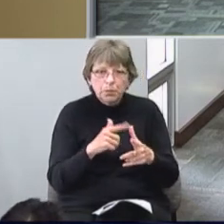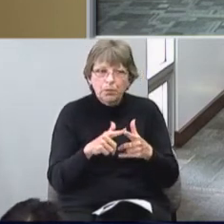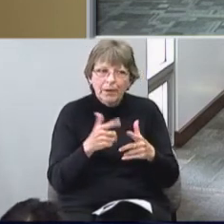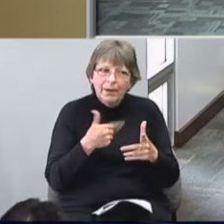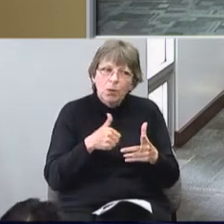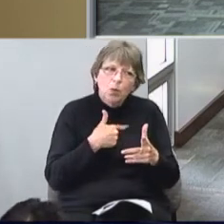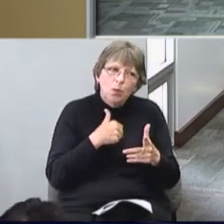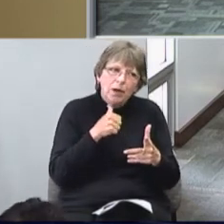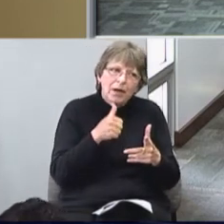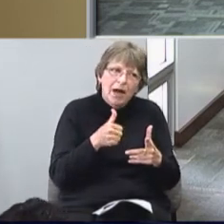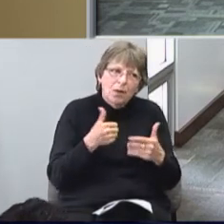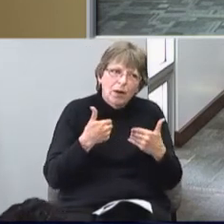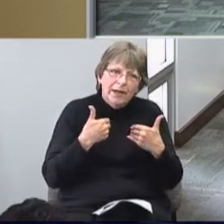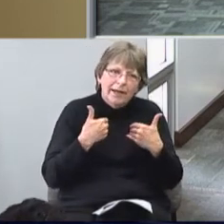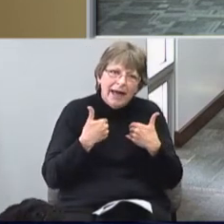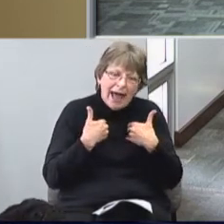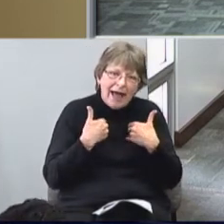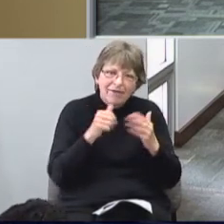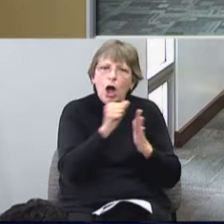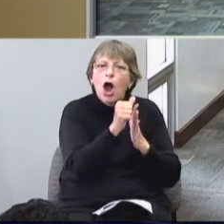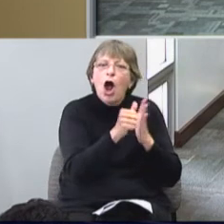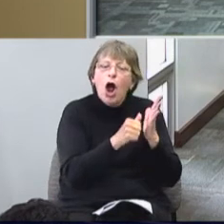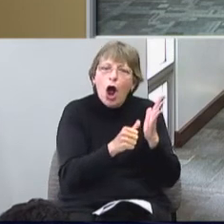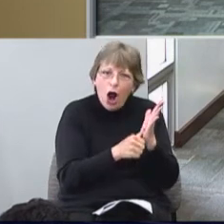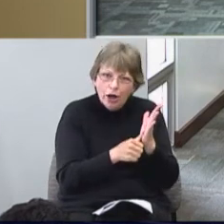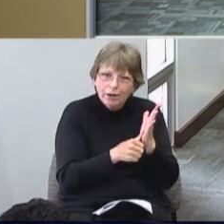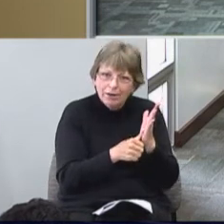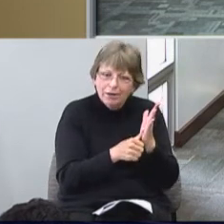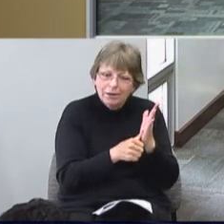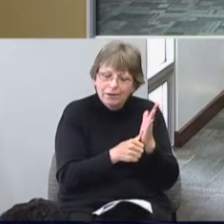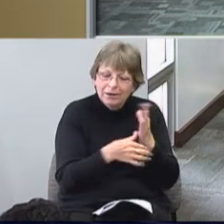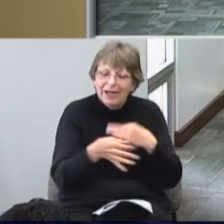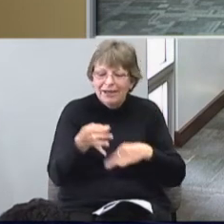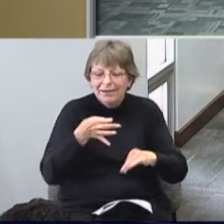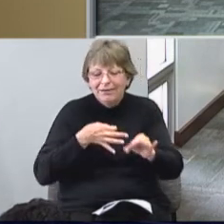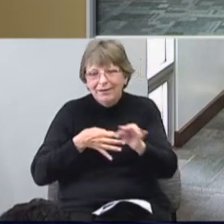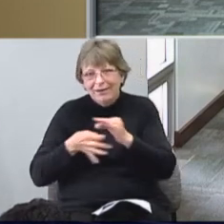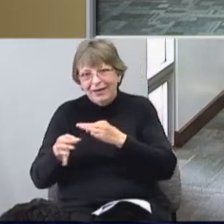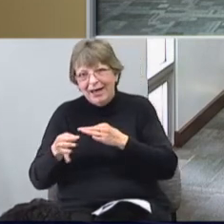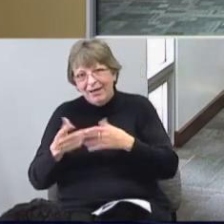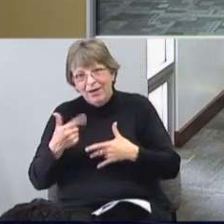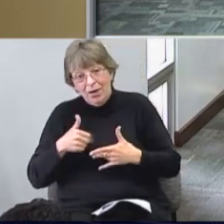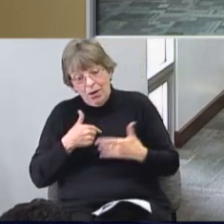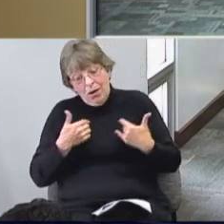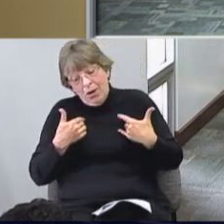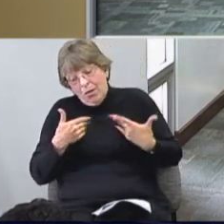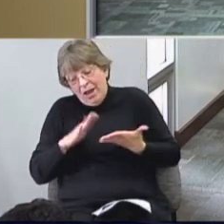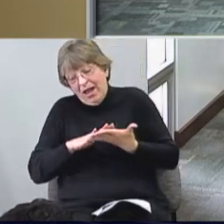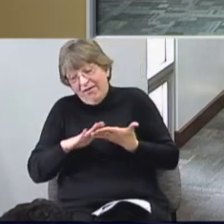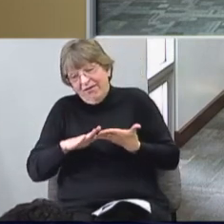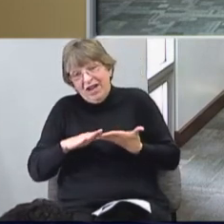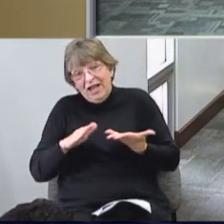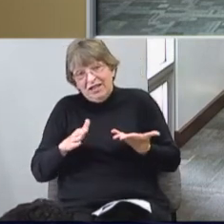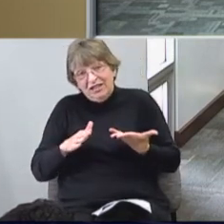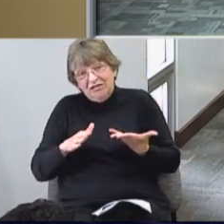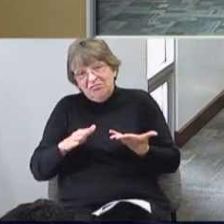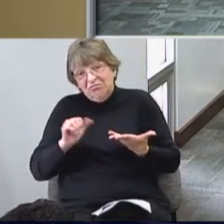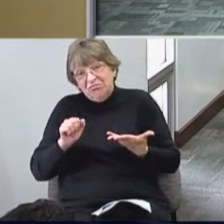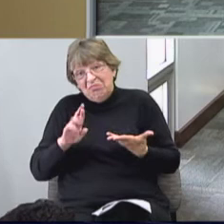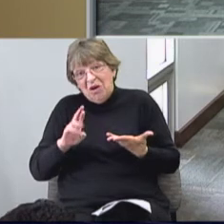not going to end up with art in the public realm. We're going to end up with nice architecture, and we'd probably end up with that